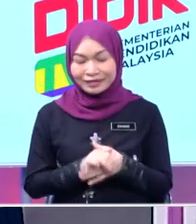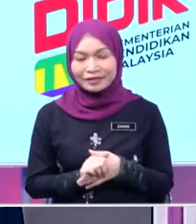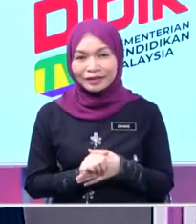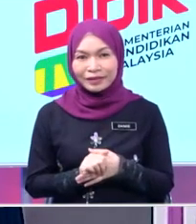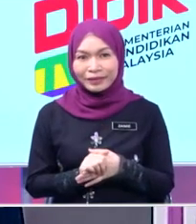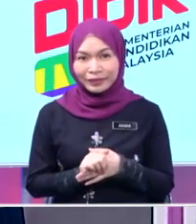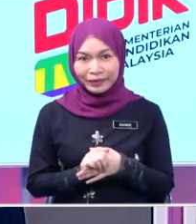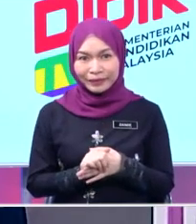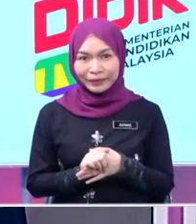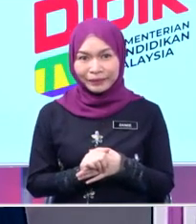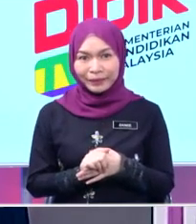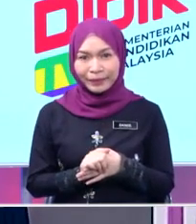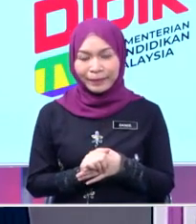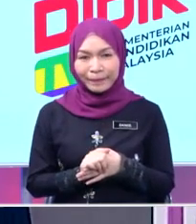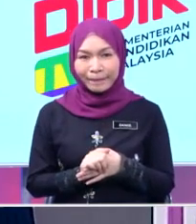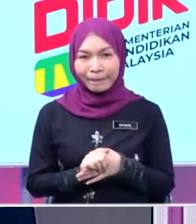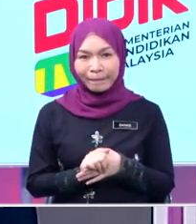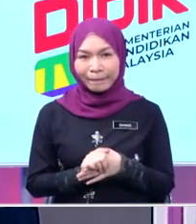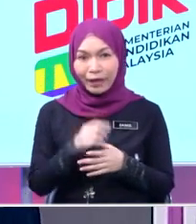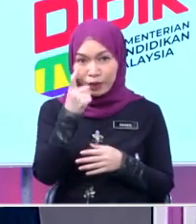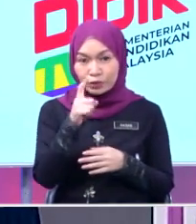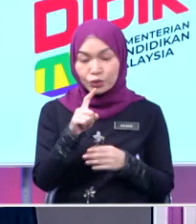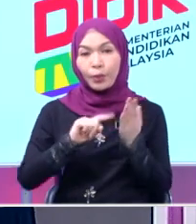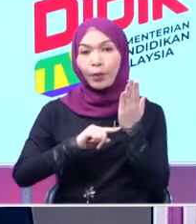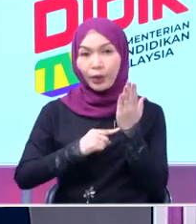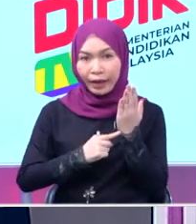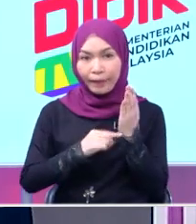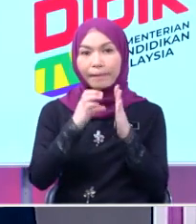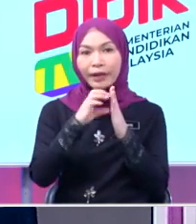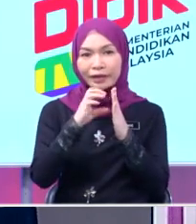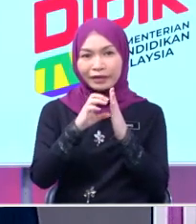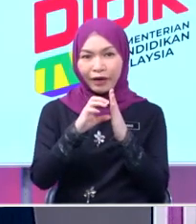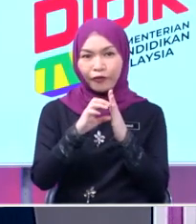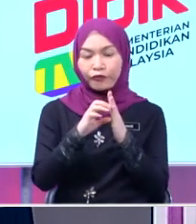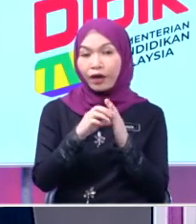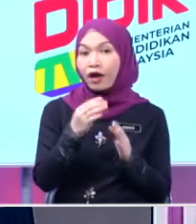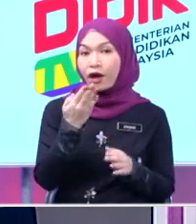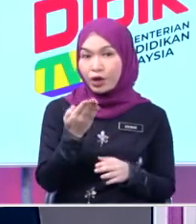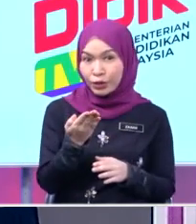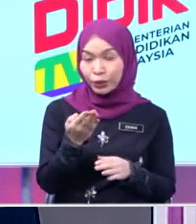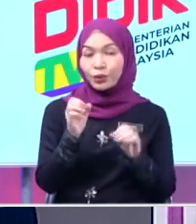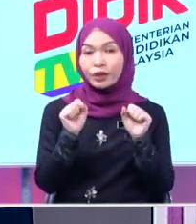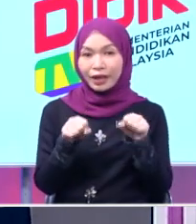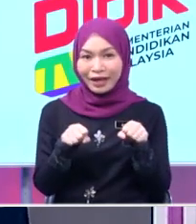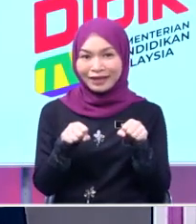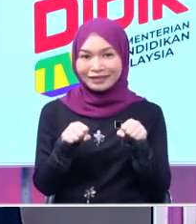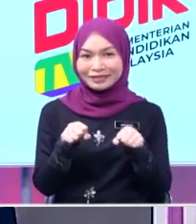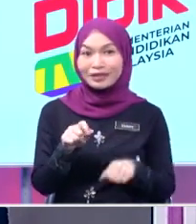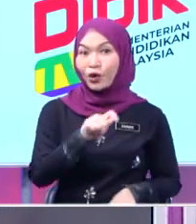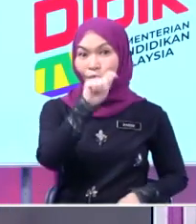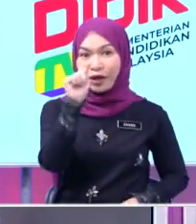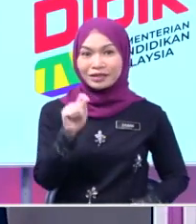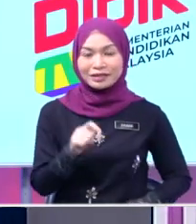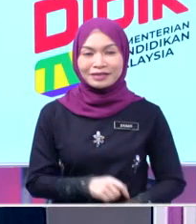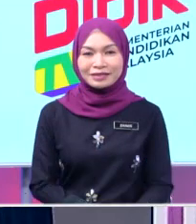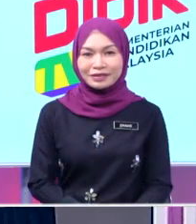paragraph, you don't really need to make up sentences. You can question, which leads to the topic itself. Okay. Okay,